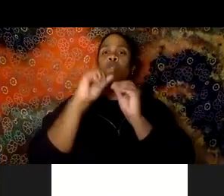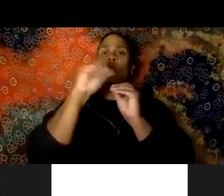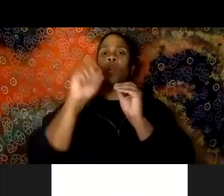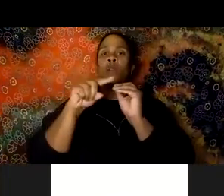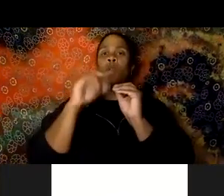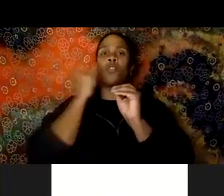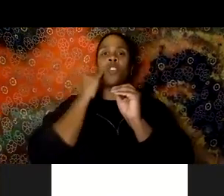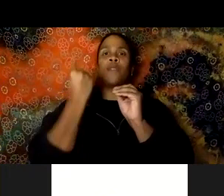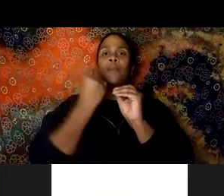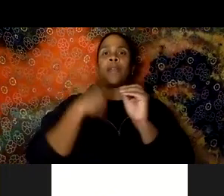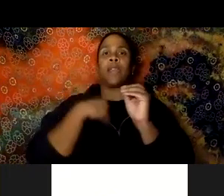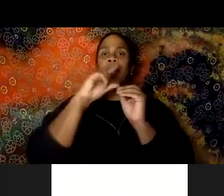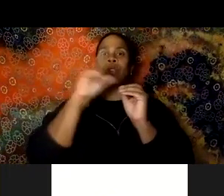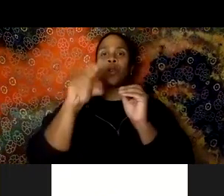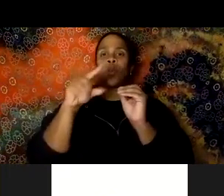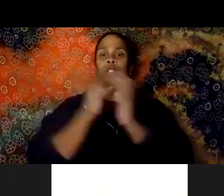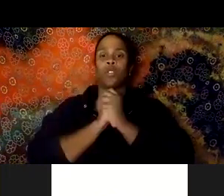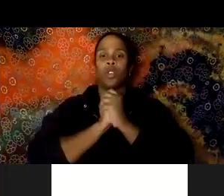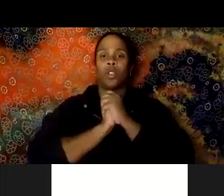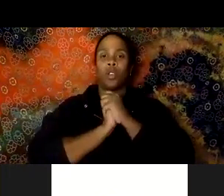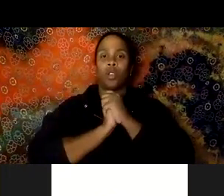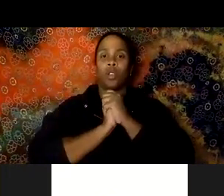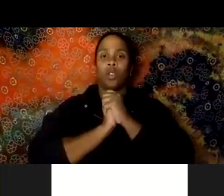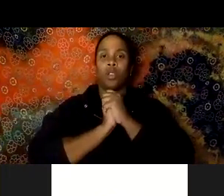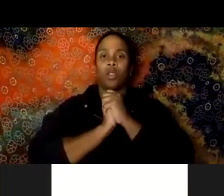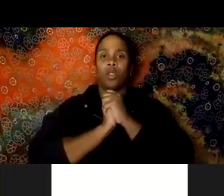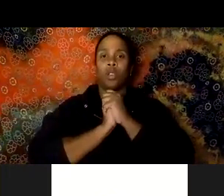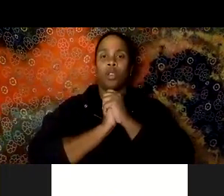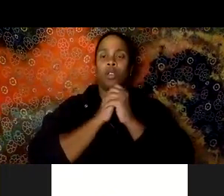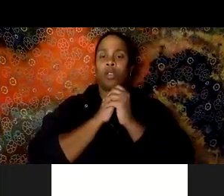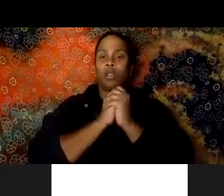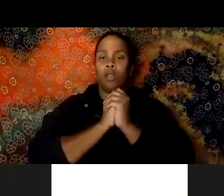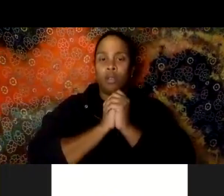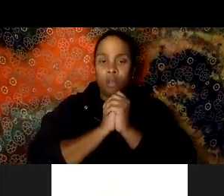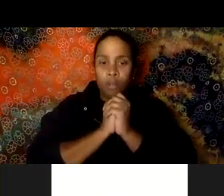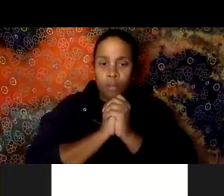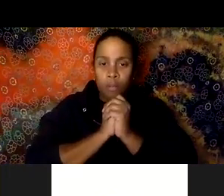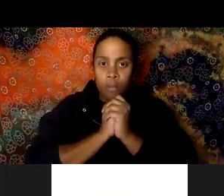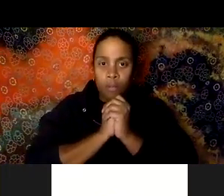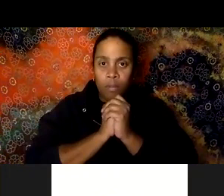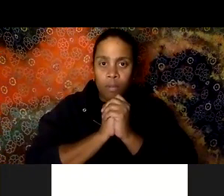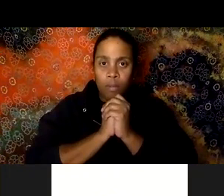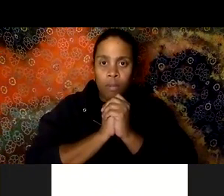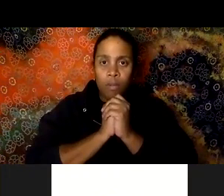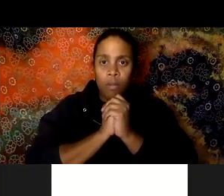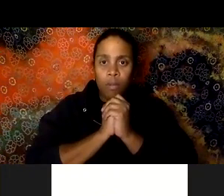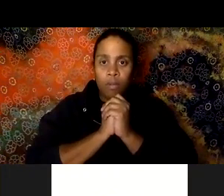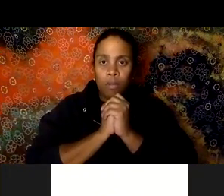question. We currently don't have anyone else in line. And you got a sense of this, you'll have